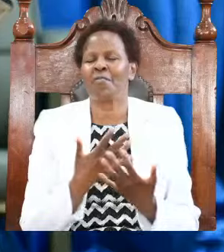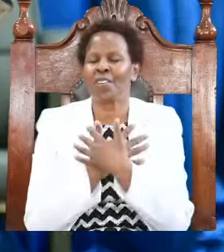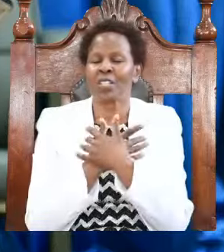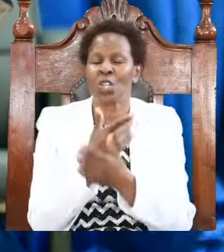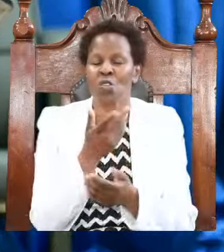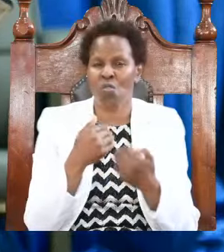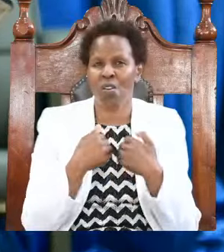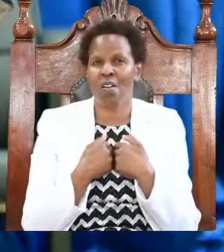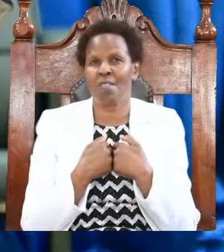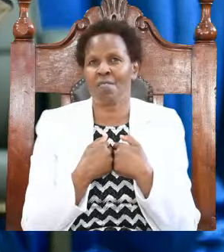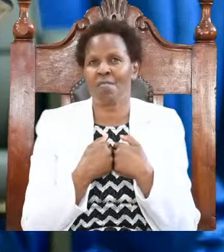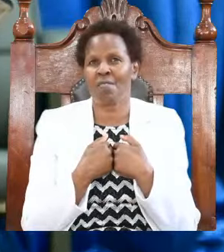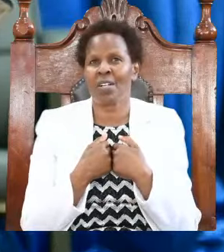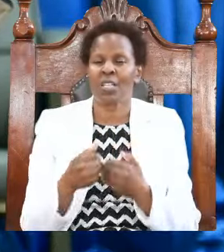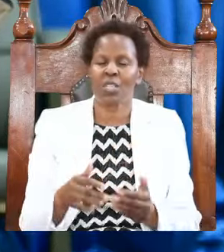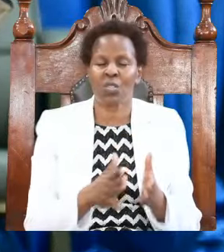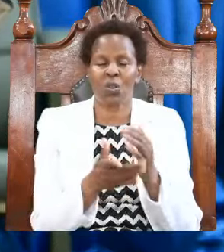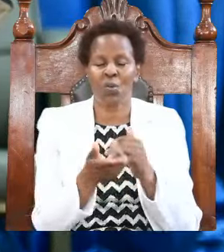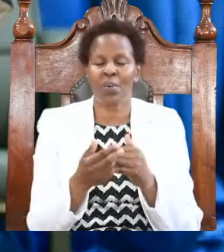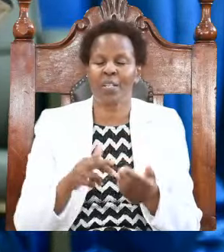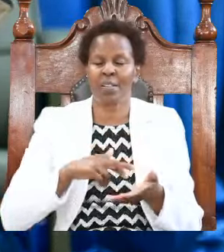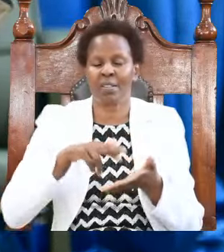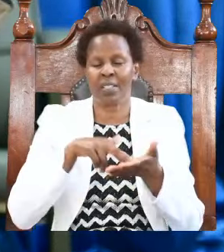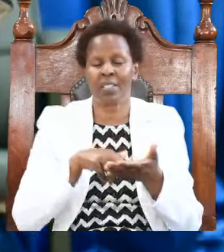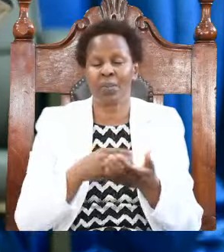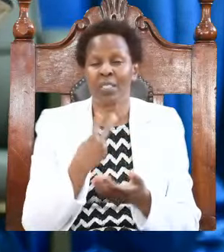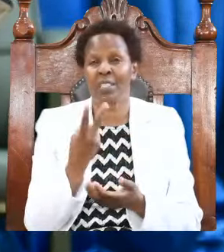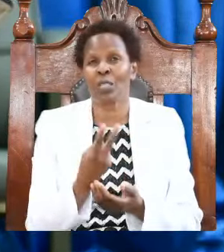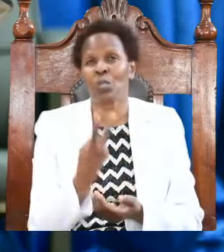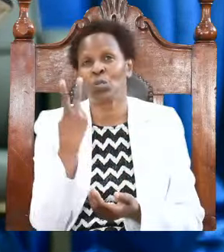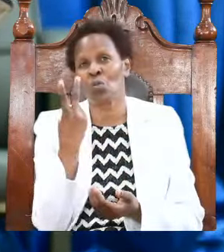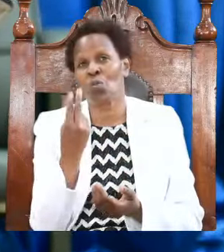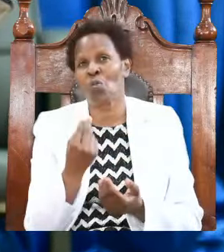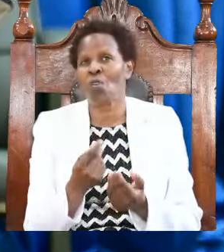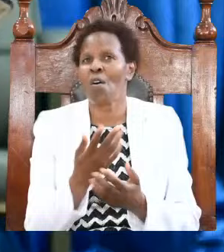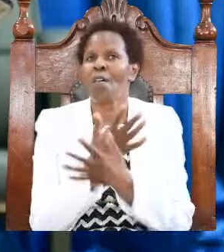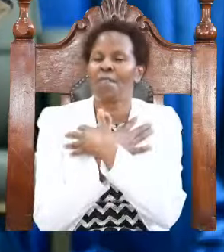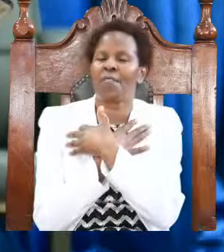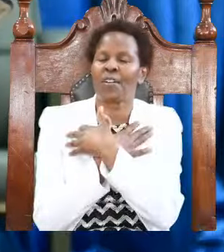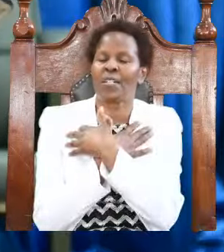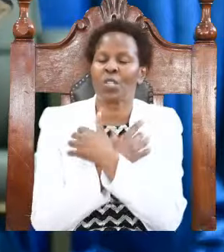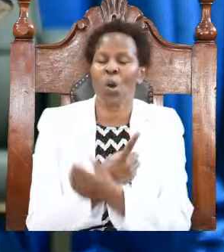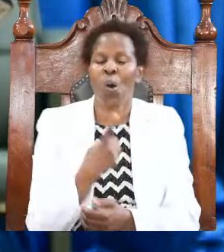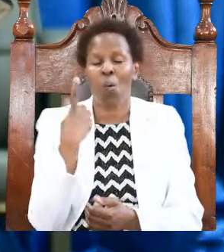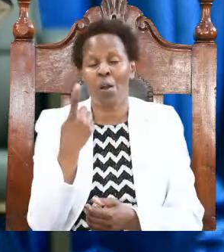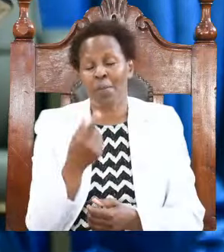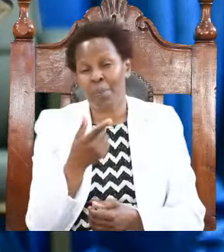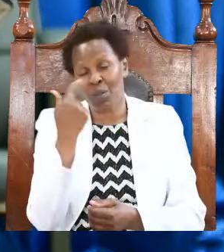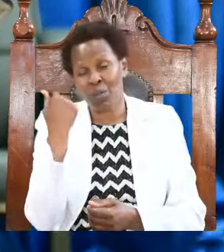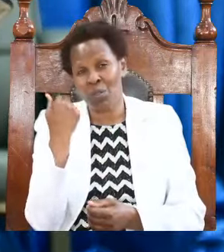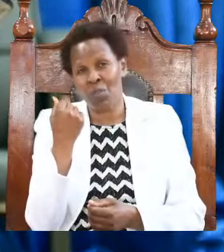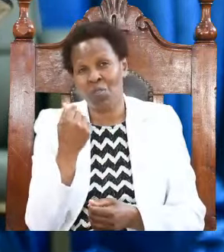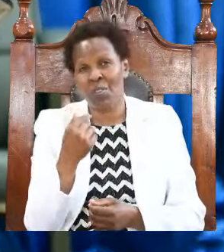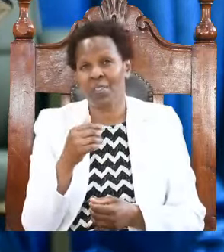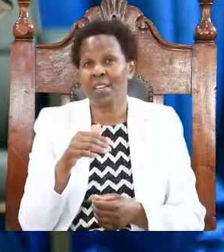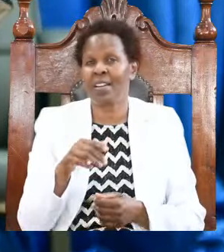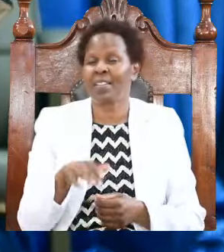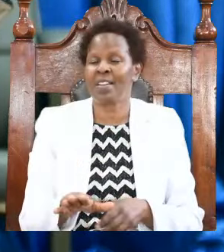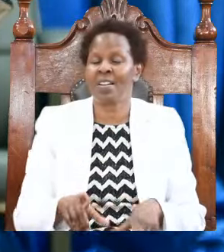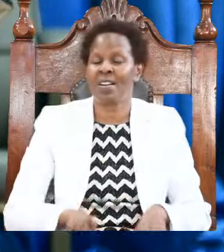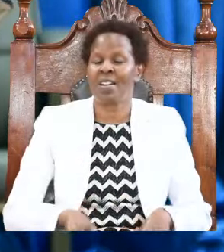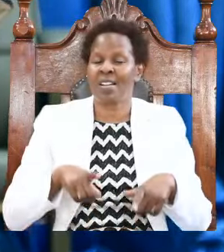keep? In the story we read, we have seen two friends, and one, because of the kind of life You know,